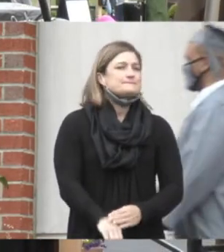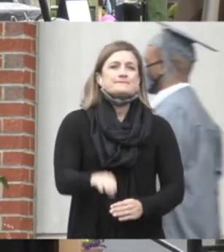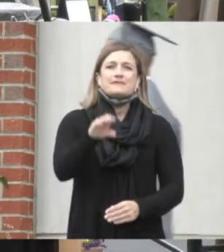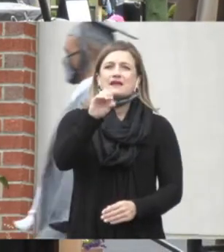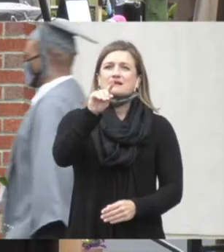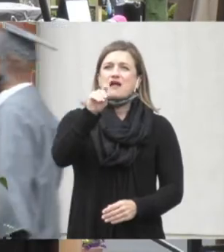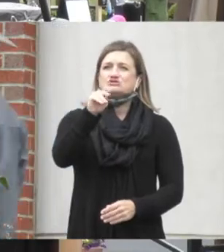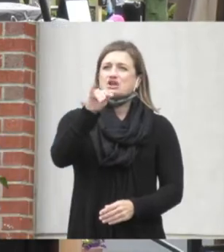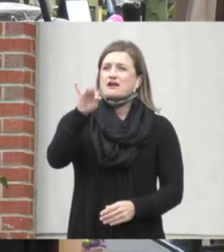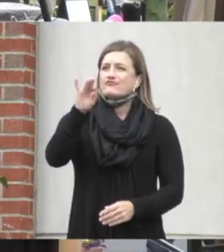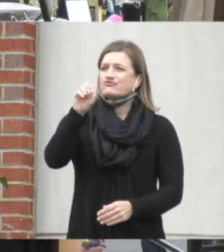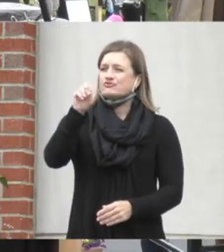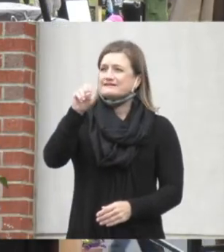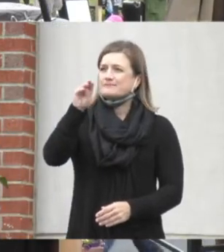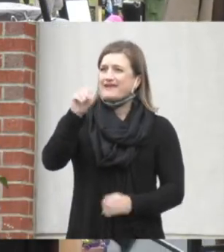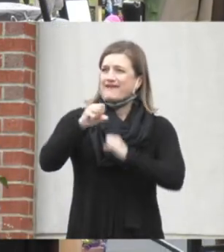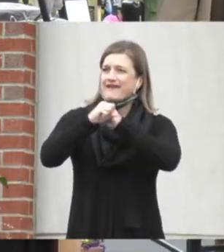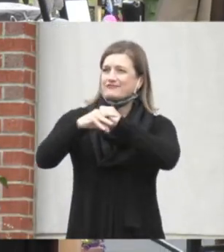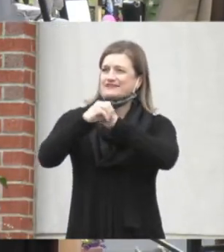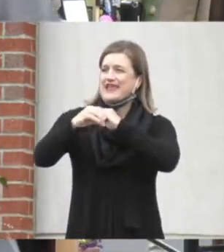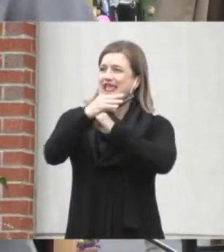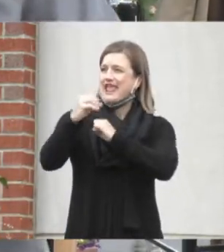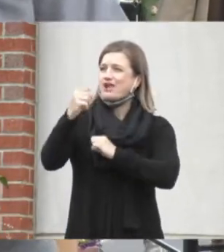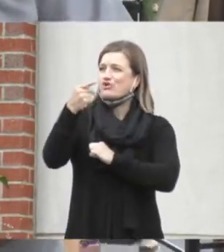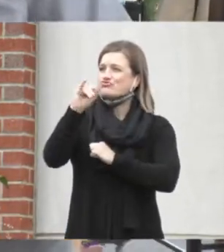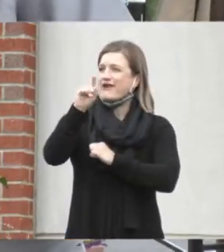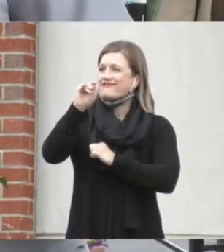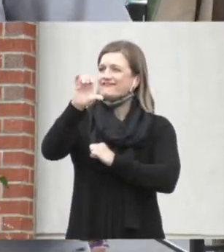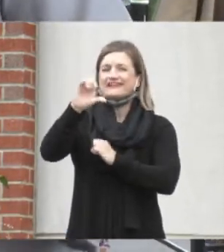Tasha Frisbee, Advertising and Graphic Design.